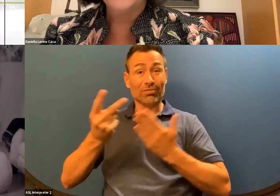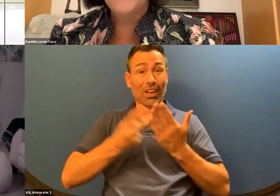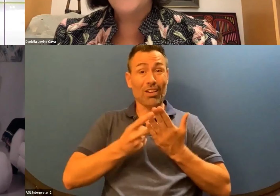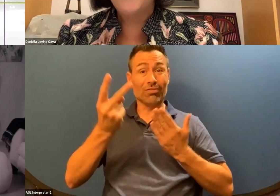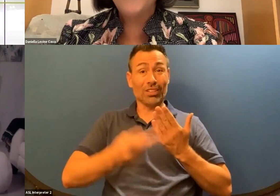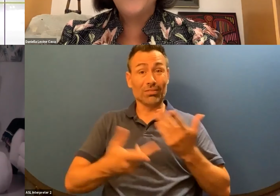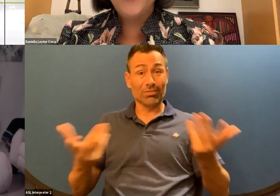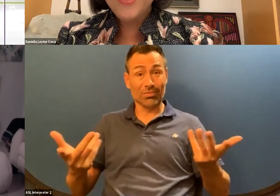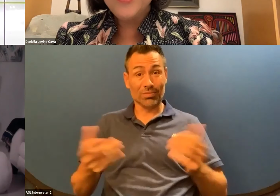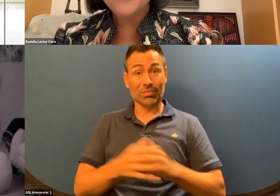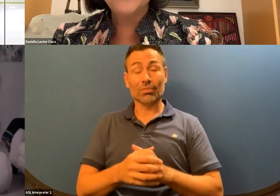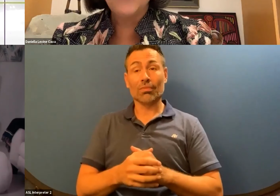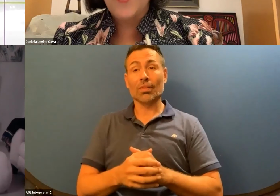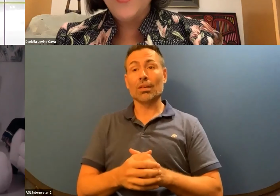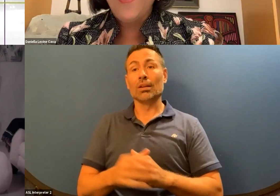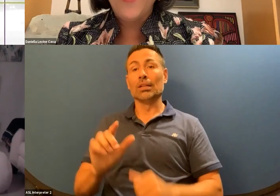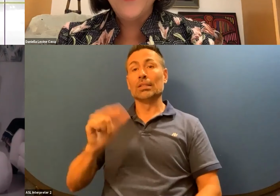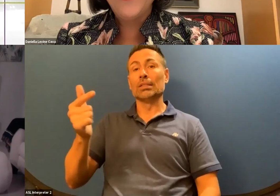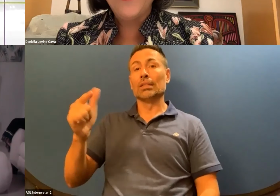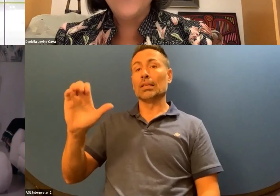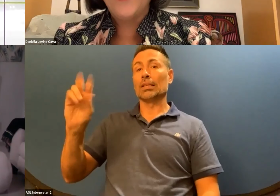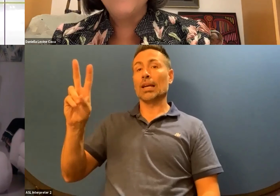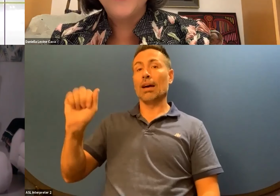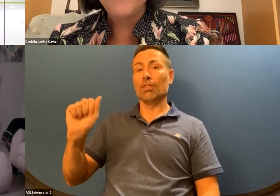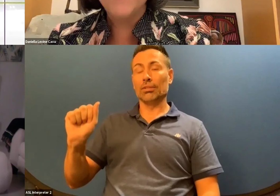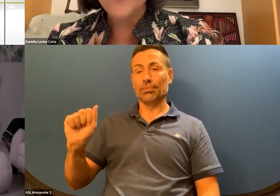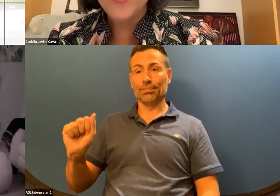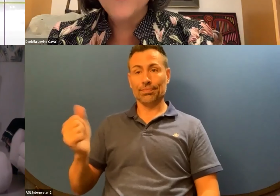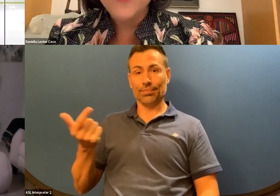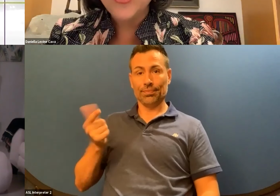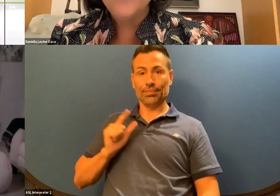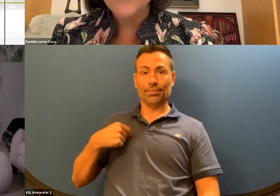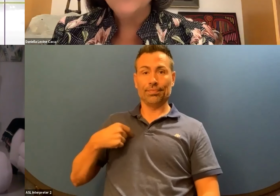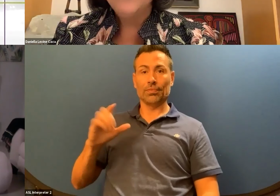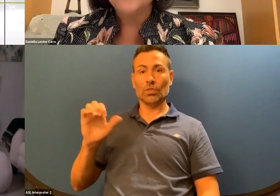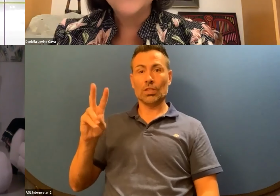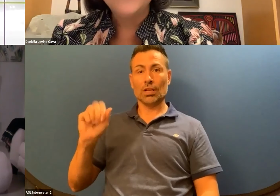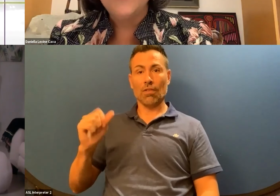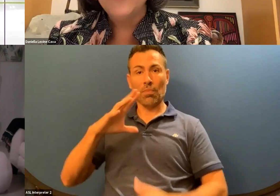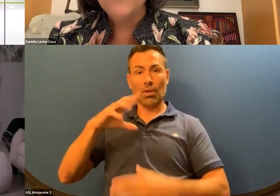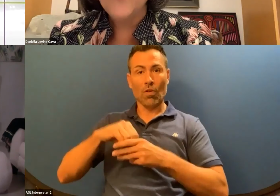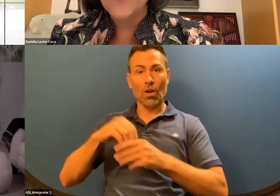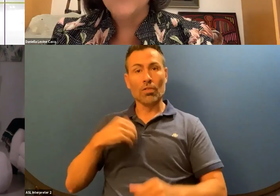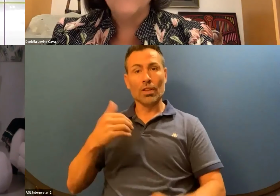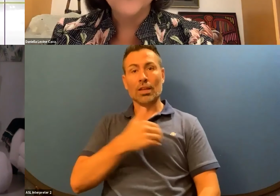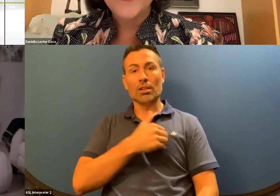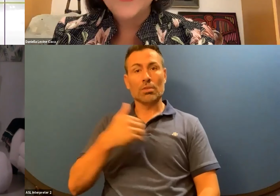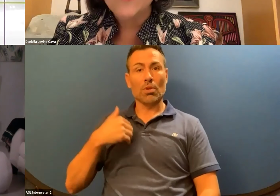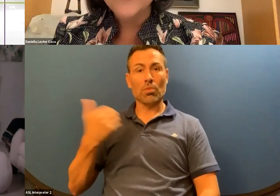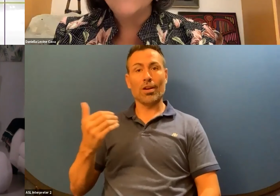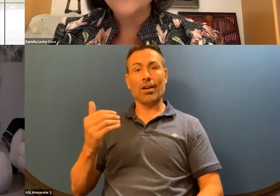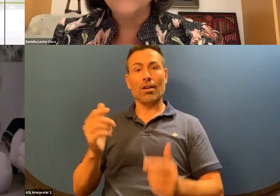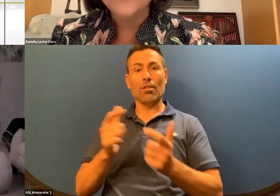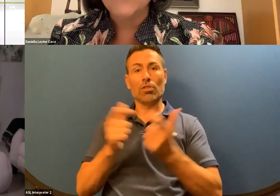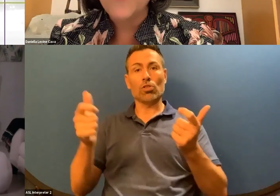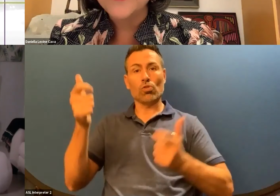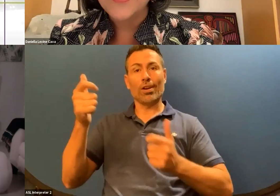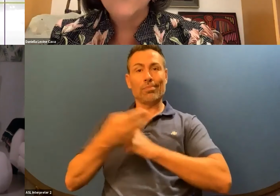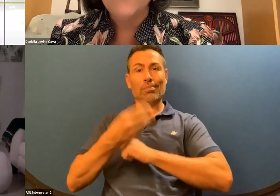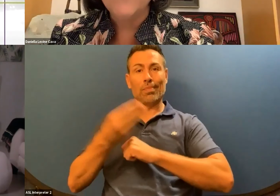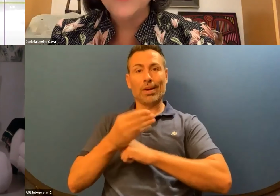Your response, Commissioner. So I have been a member of the Greater Miami Chamber, trustee level for over 20 years. I've served